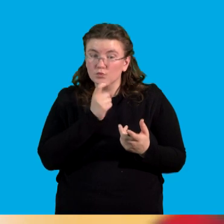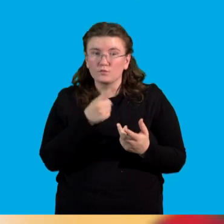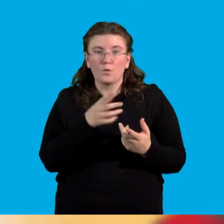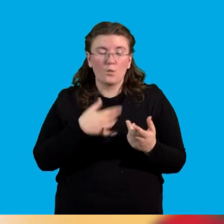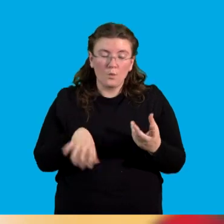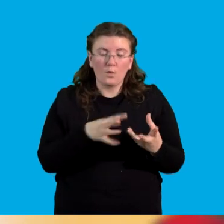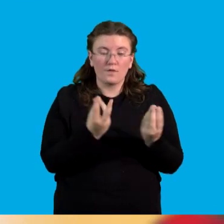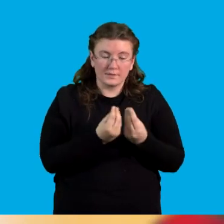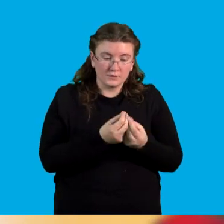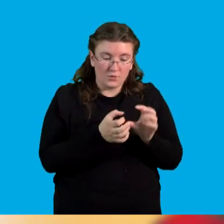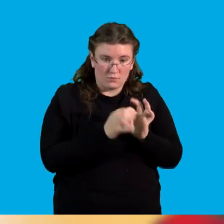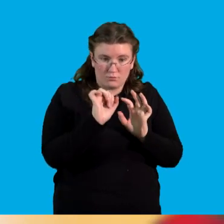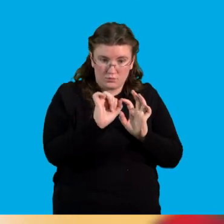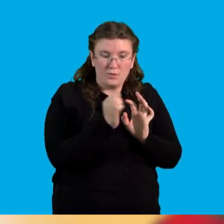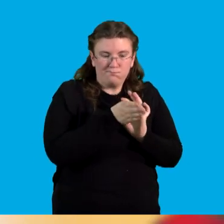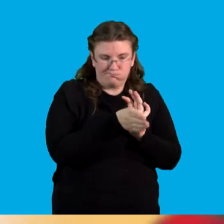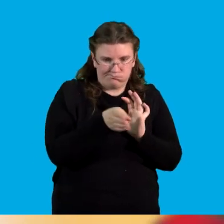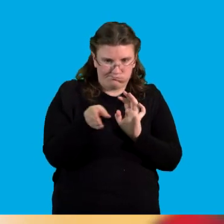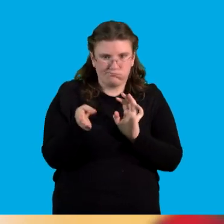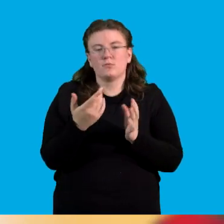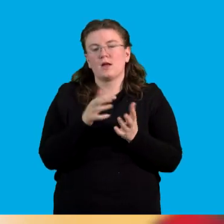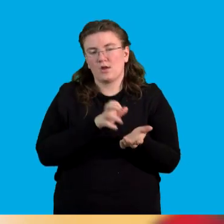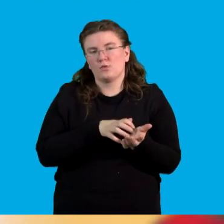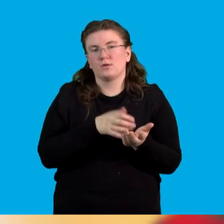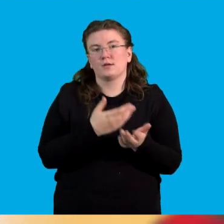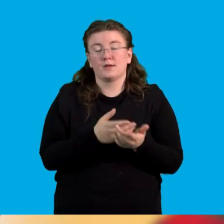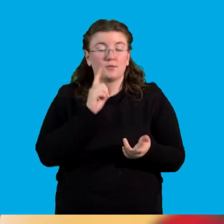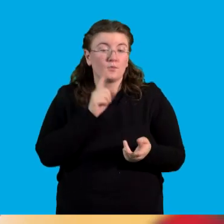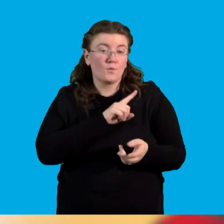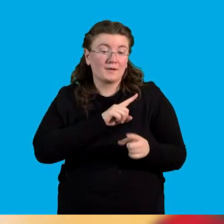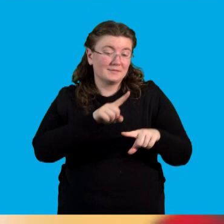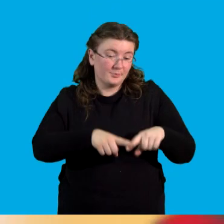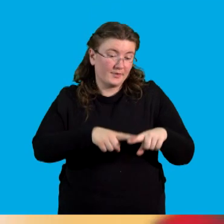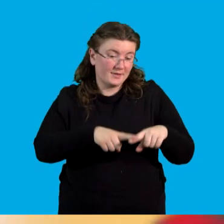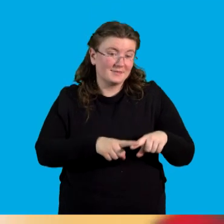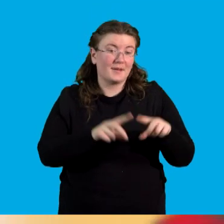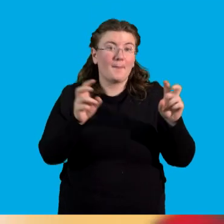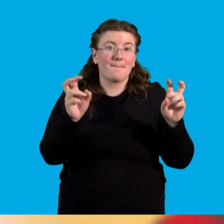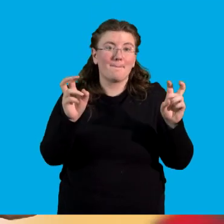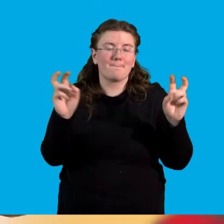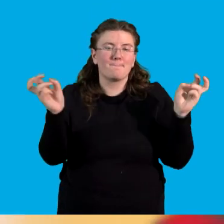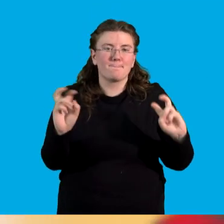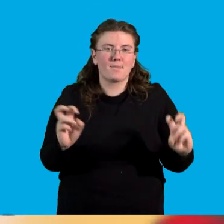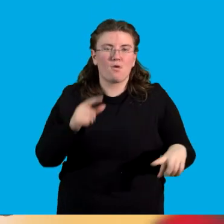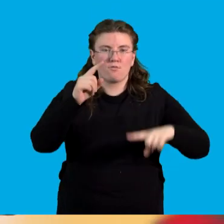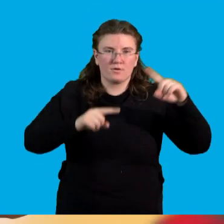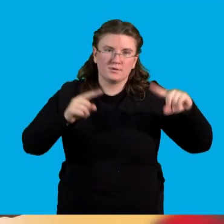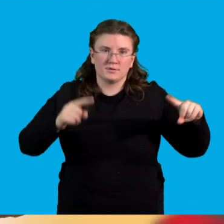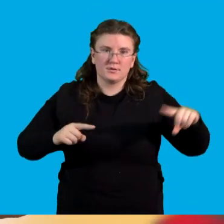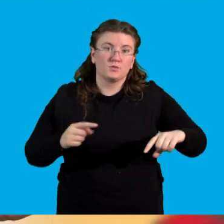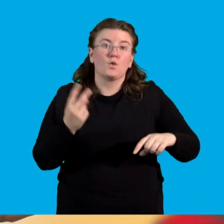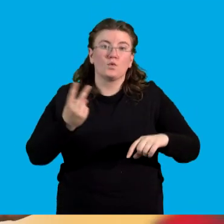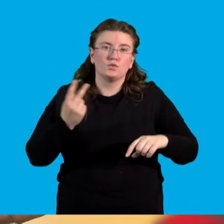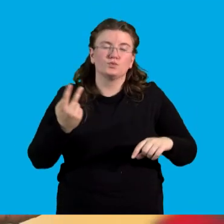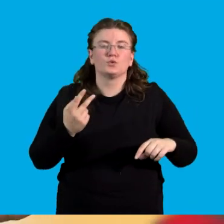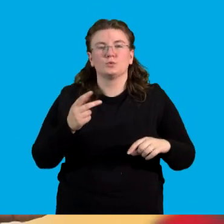of power consumption for all the appliances that you are using, depending on the power rating that they have, and also depending on